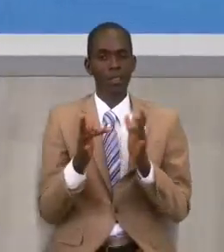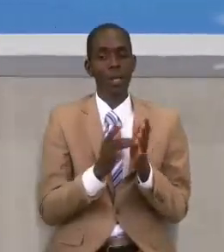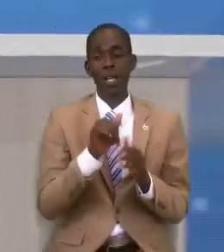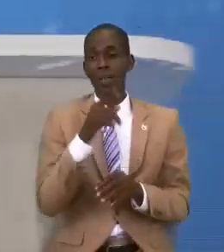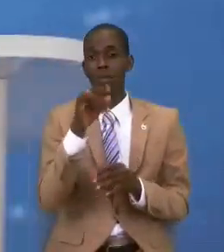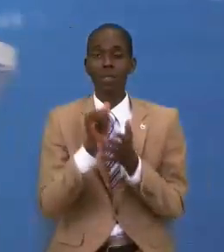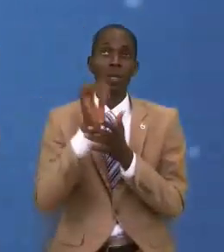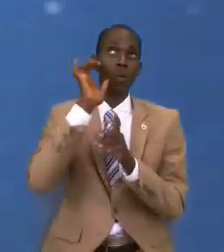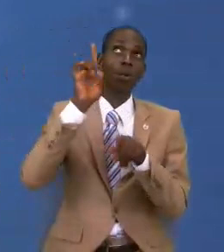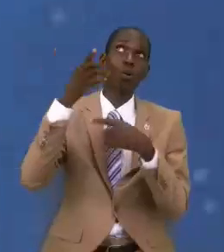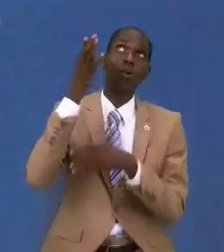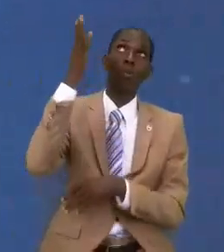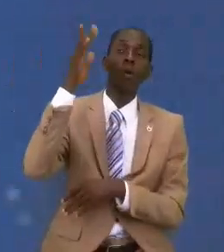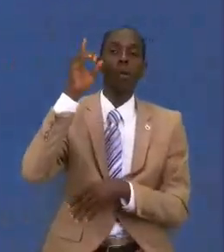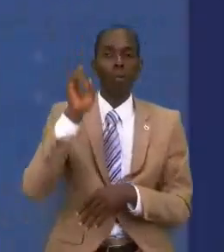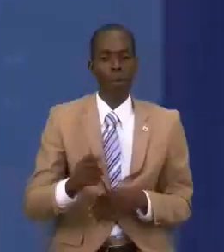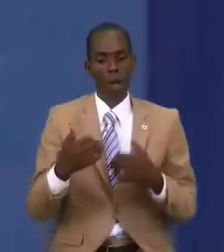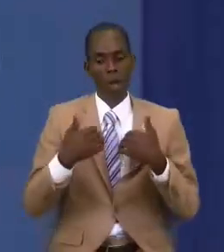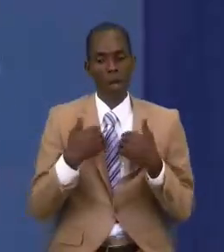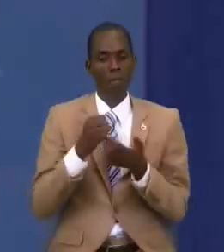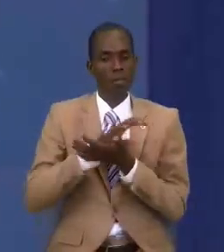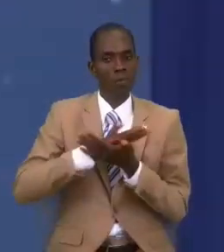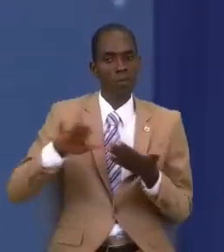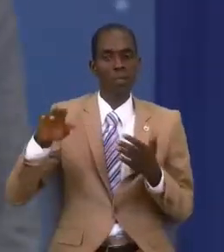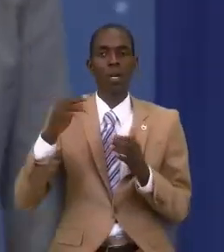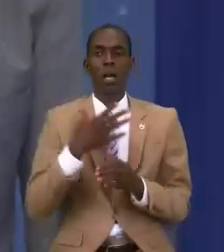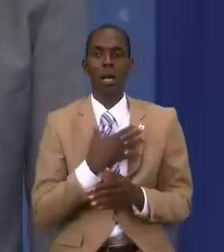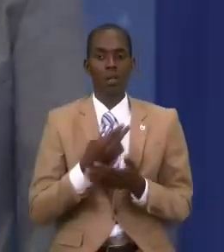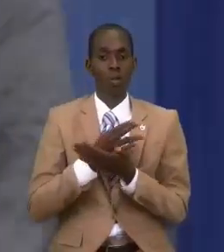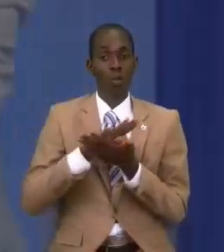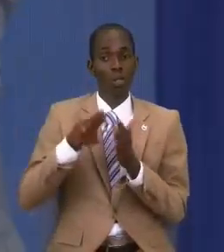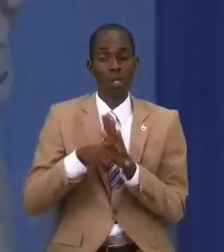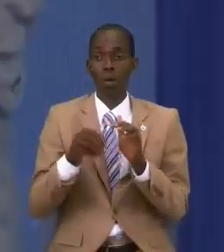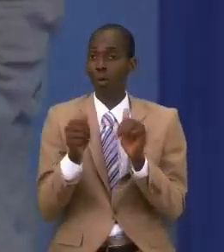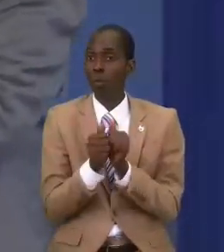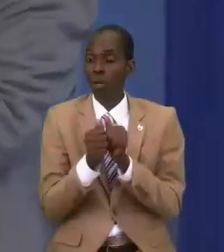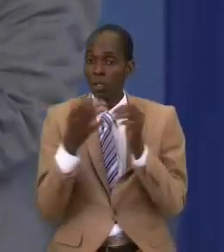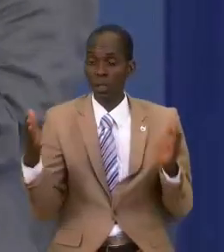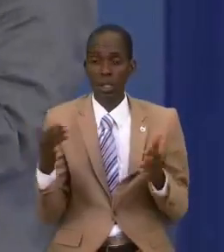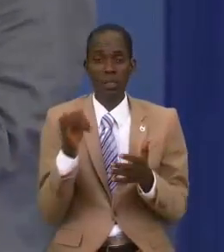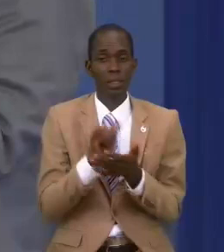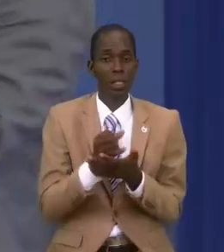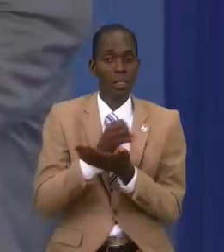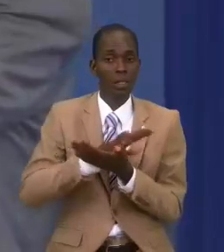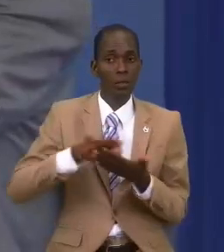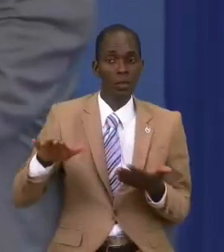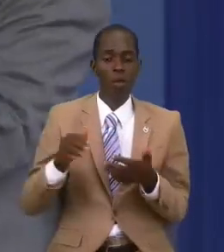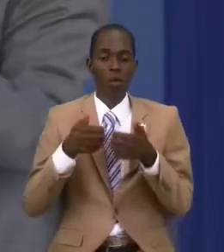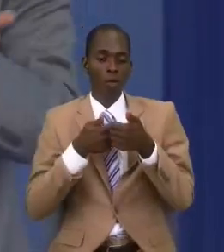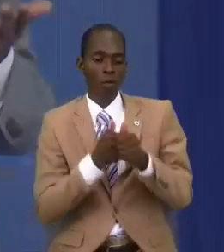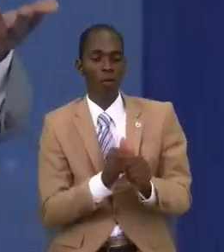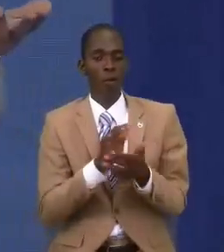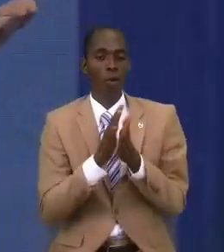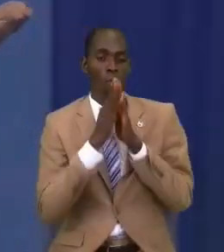holiness. Without that sanctification, follow peace with all men, and holiness without which